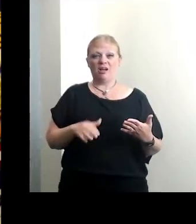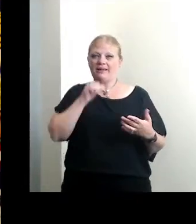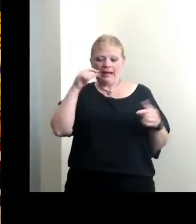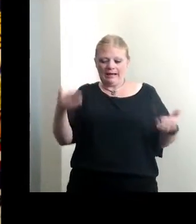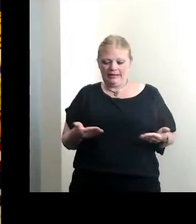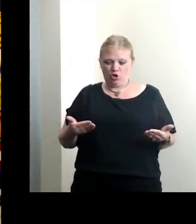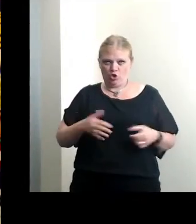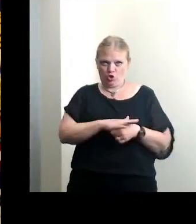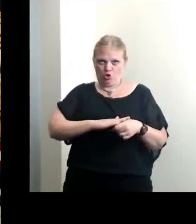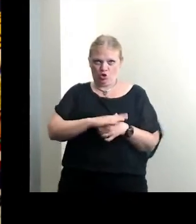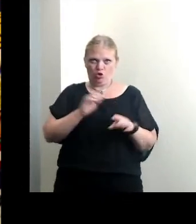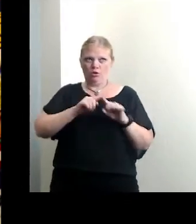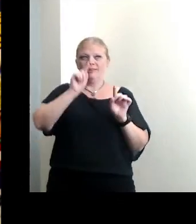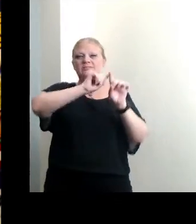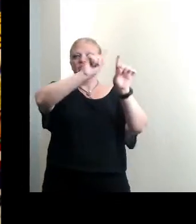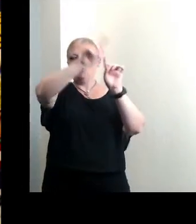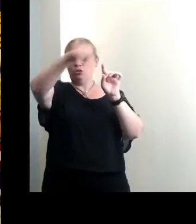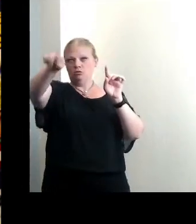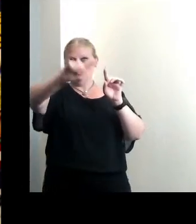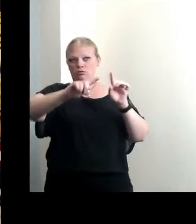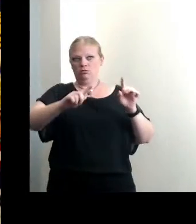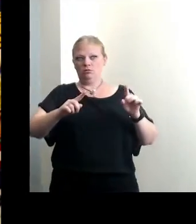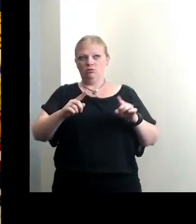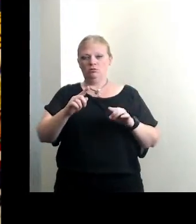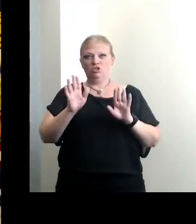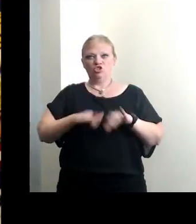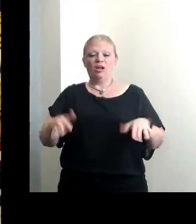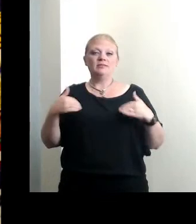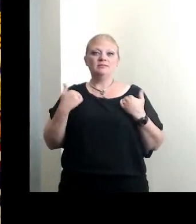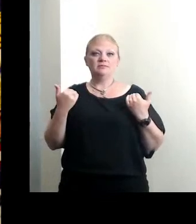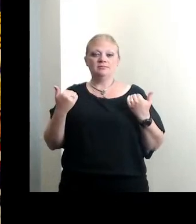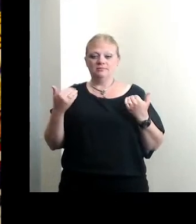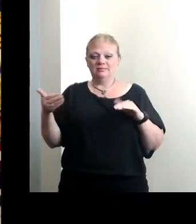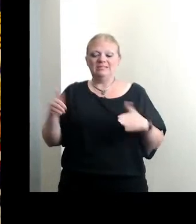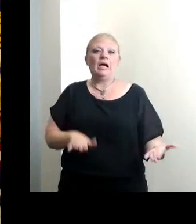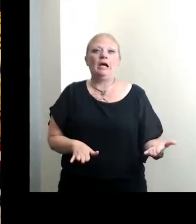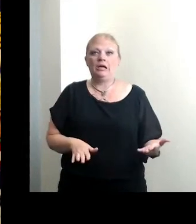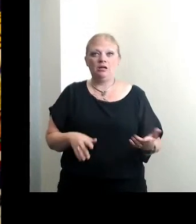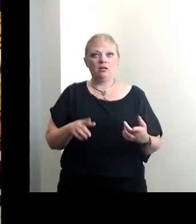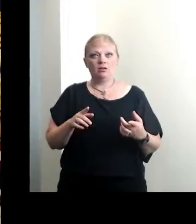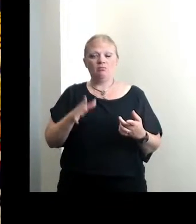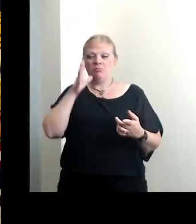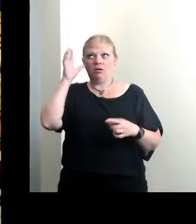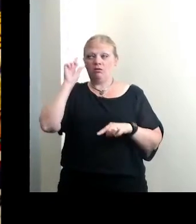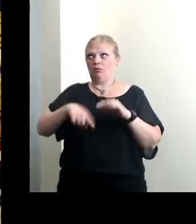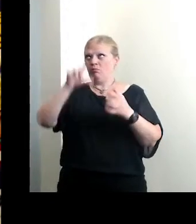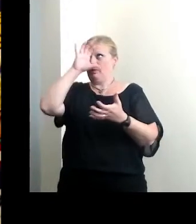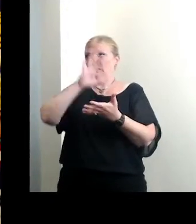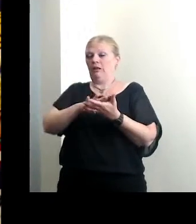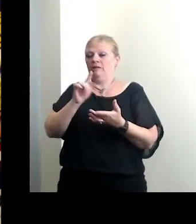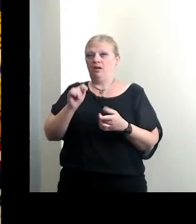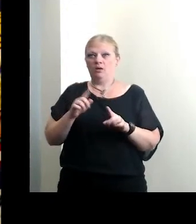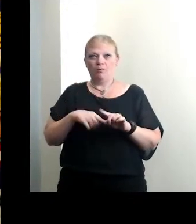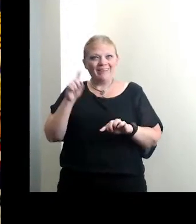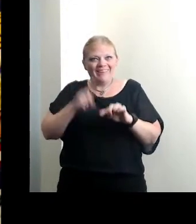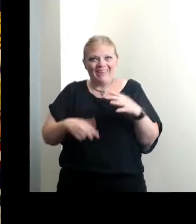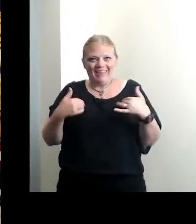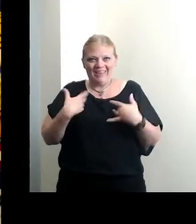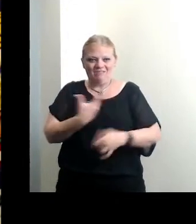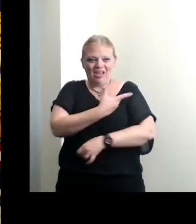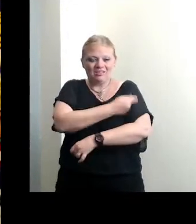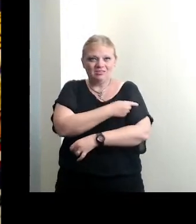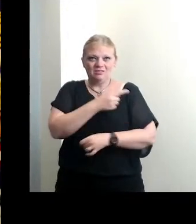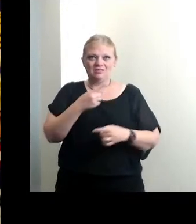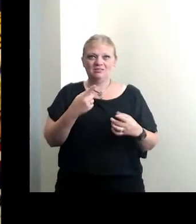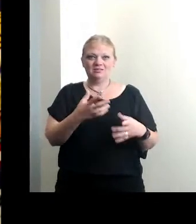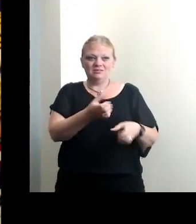not our region, but elsewhere. The parents were like, couldn't believe it. But that child couldn't get vaccinated and caught it from a family member. So do your